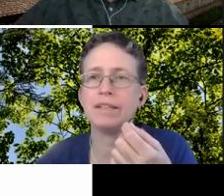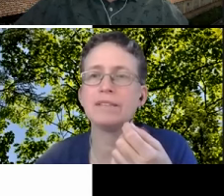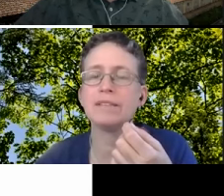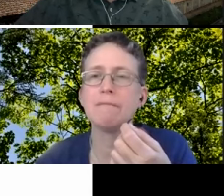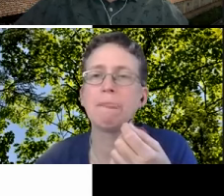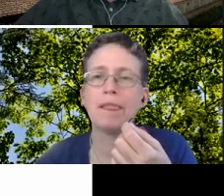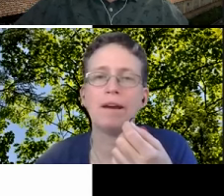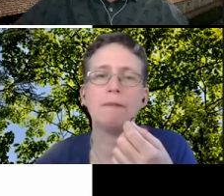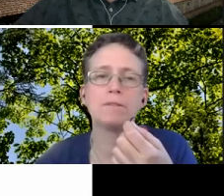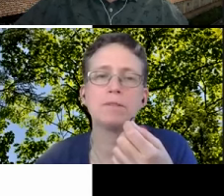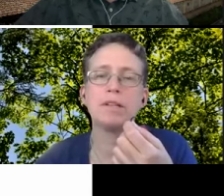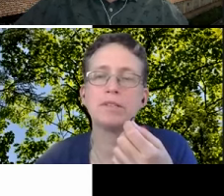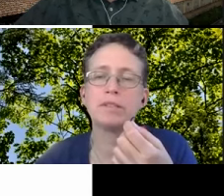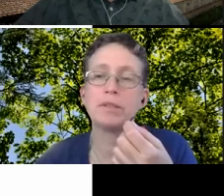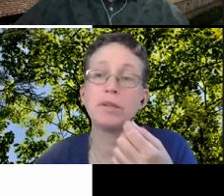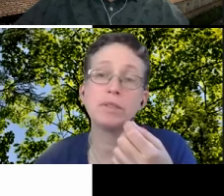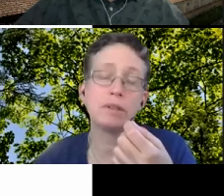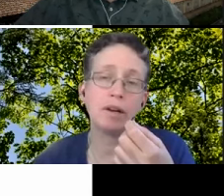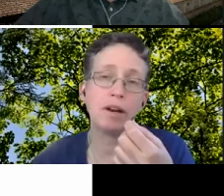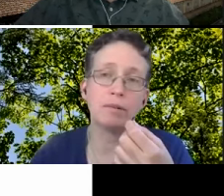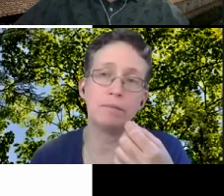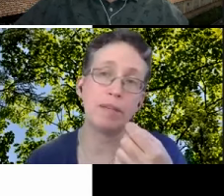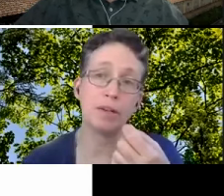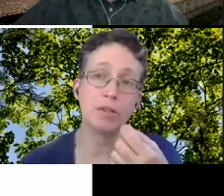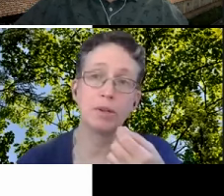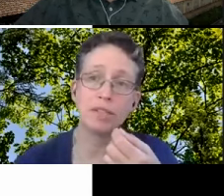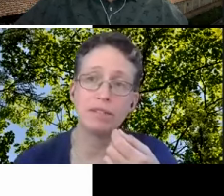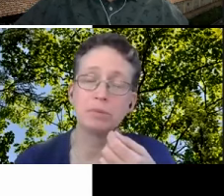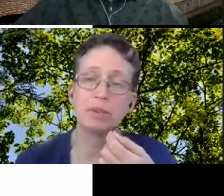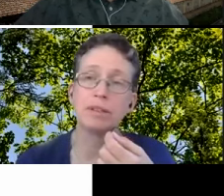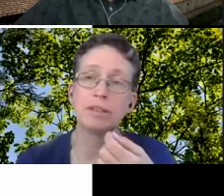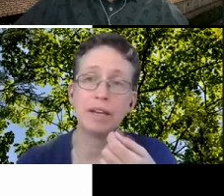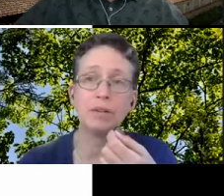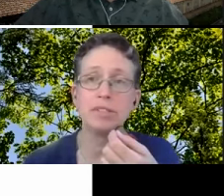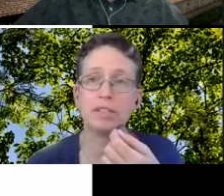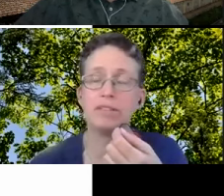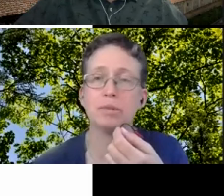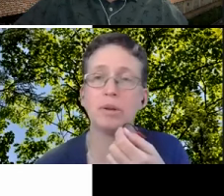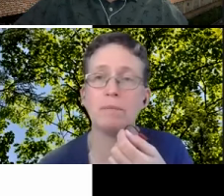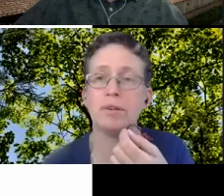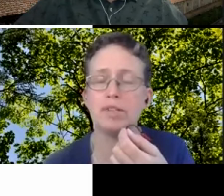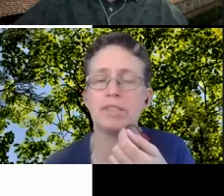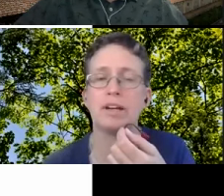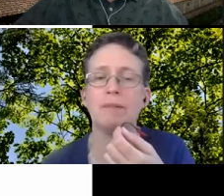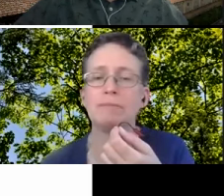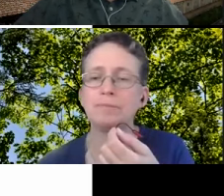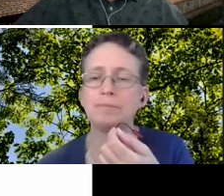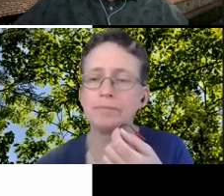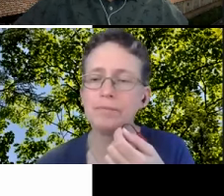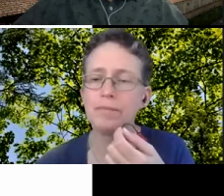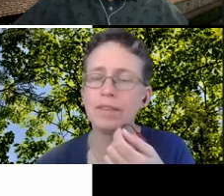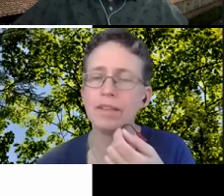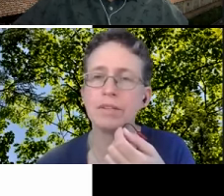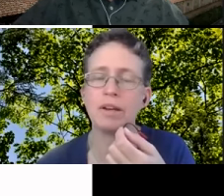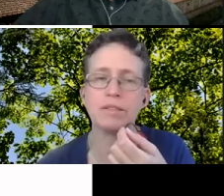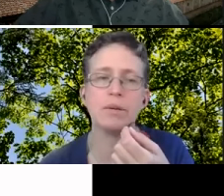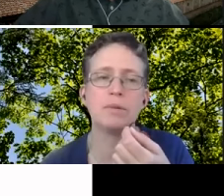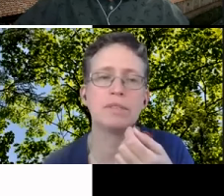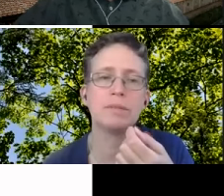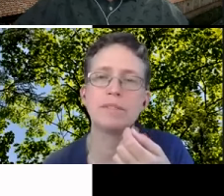at least. So those are maybe geared towards individual landowners, individual homeowners.